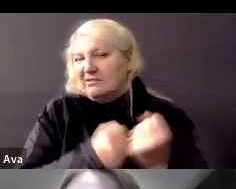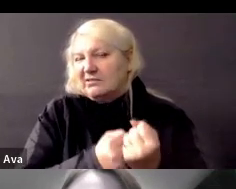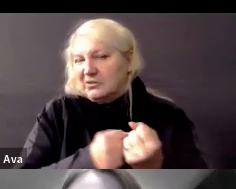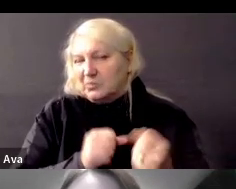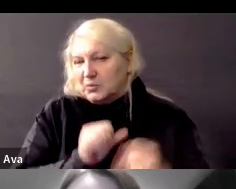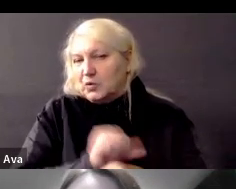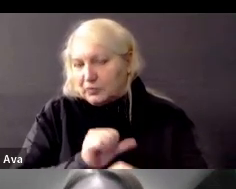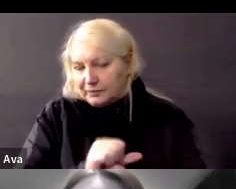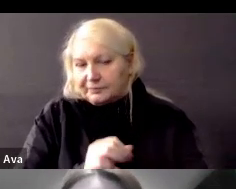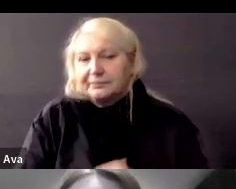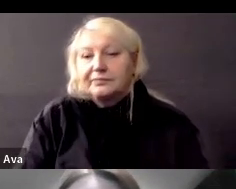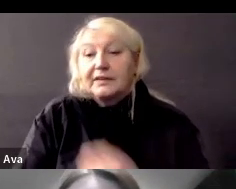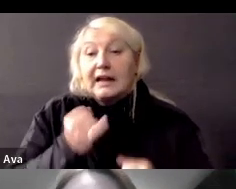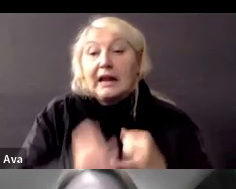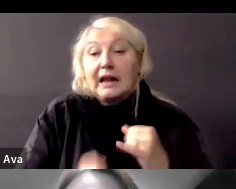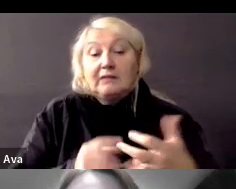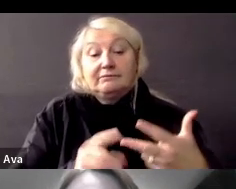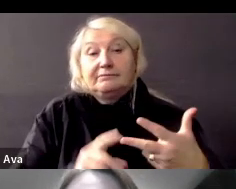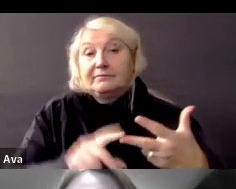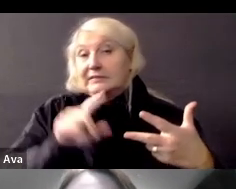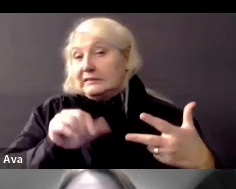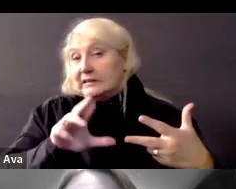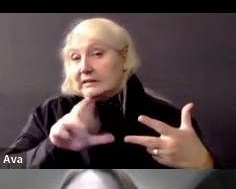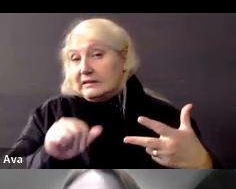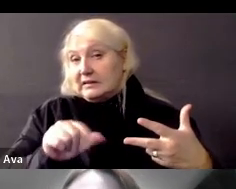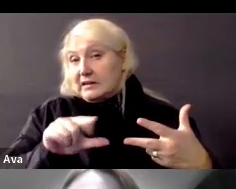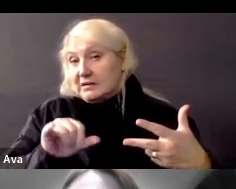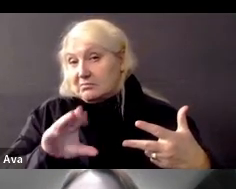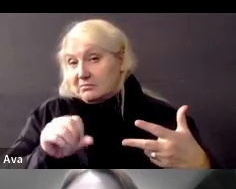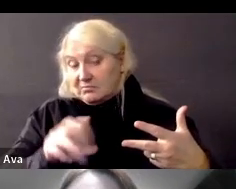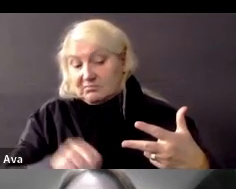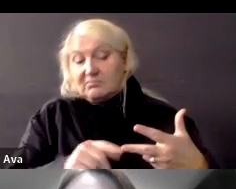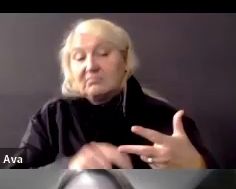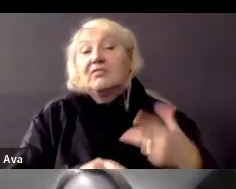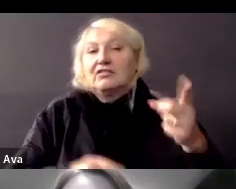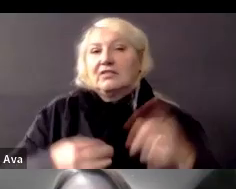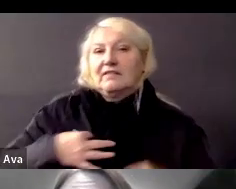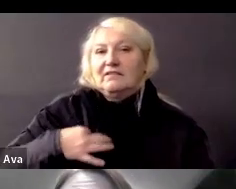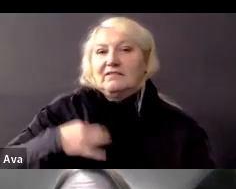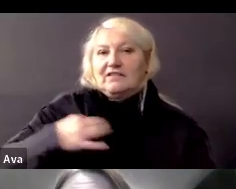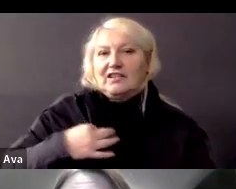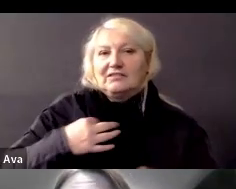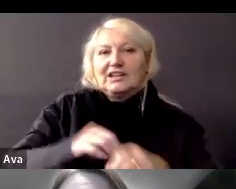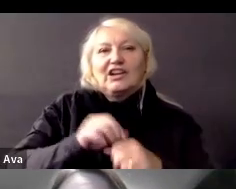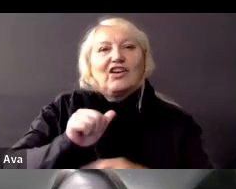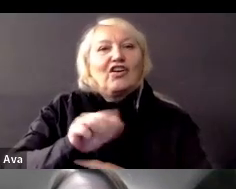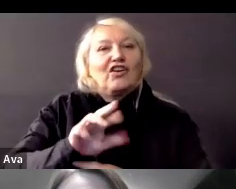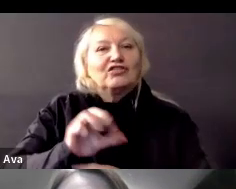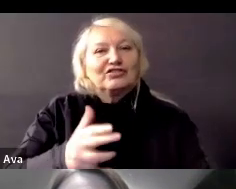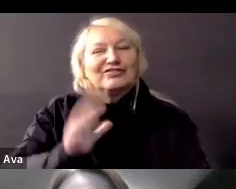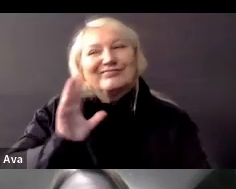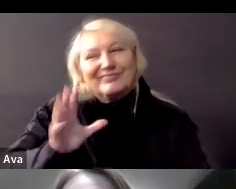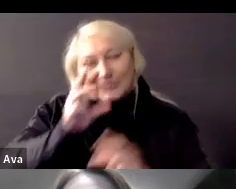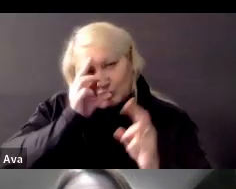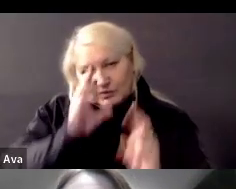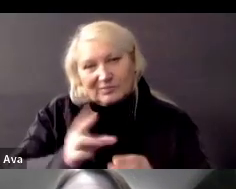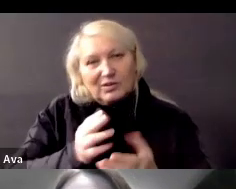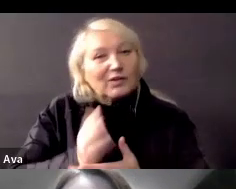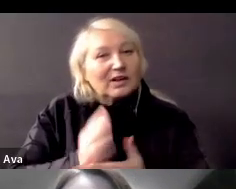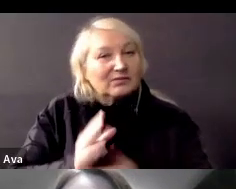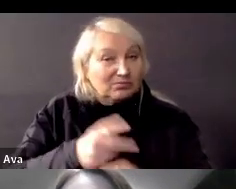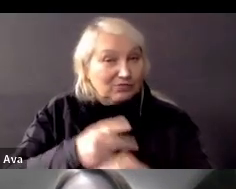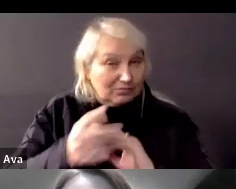Finally, we have Tara Gibson. Tara is a volunteer member at Arch's Respecting Rights Project.